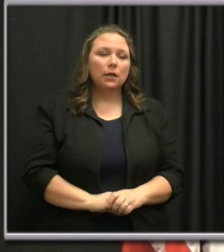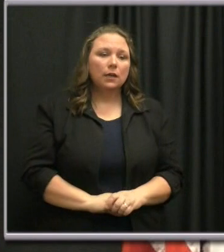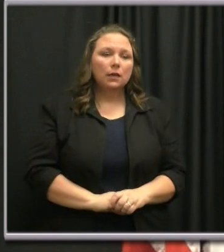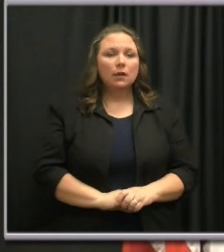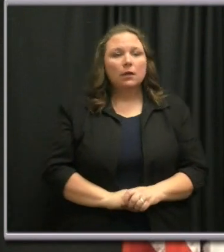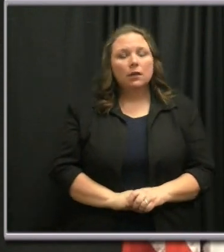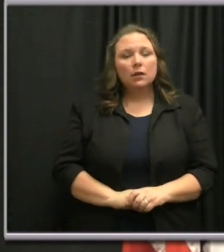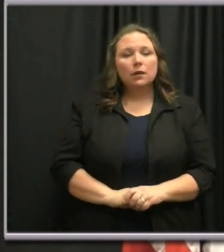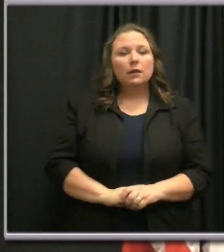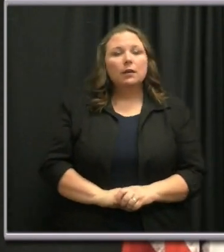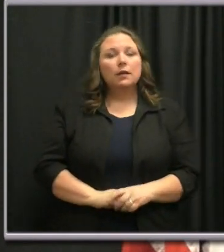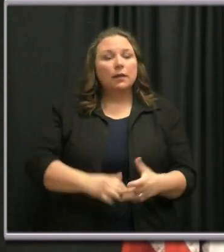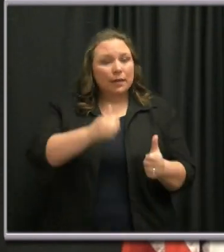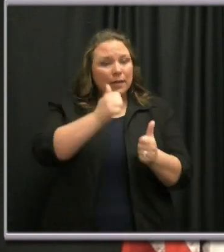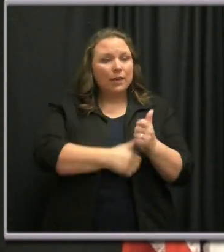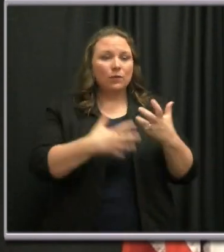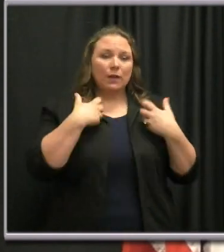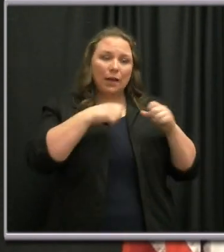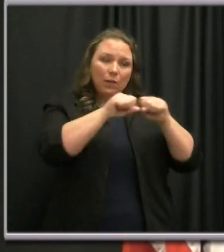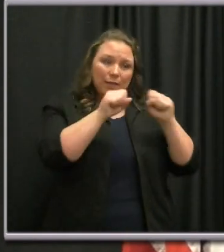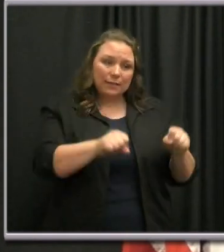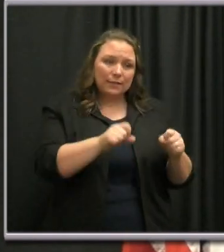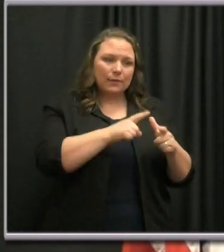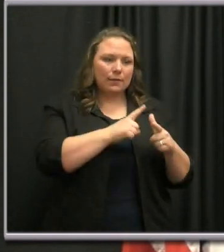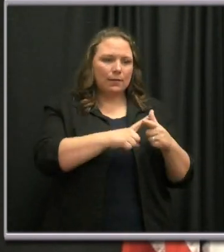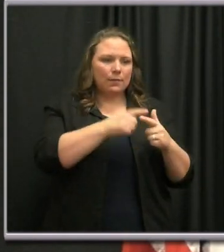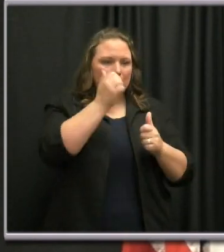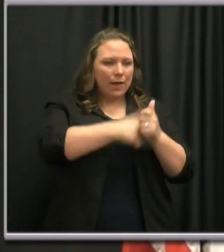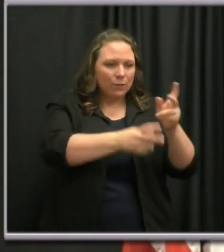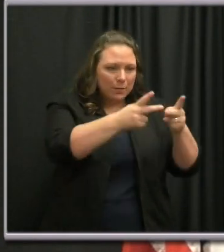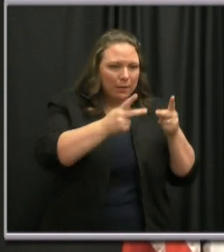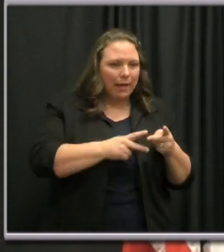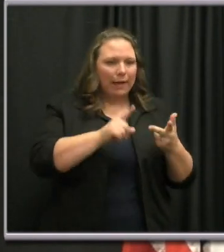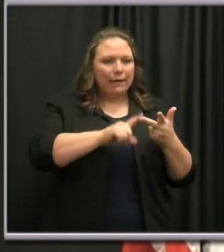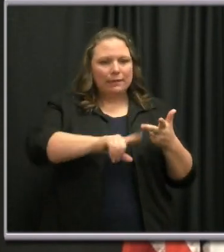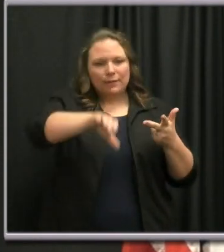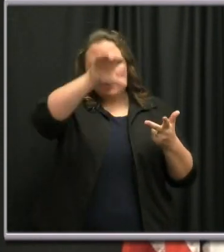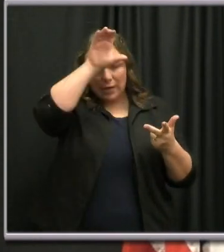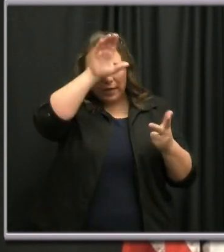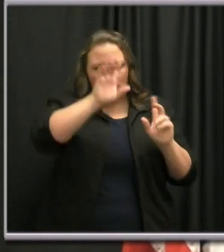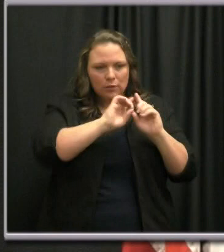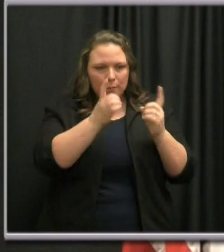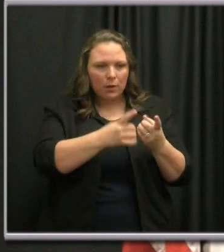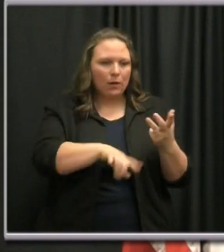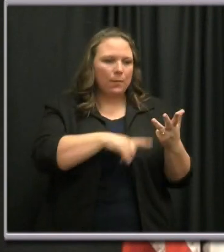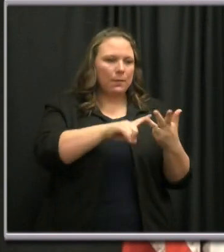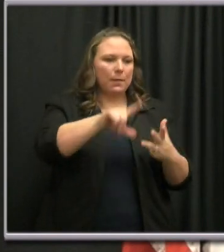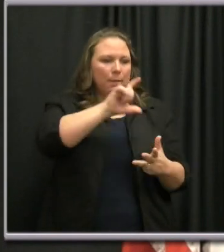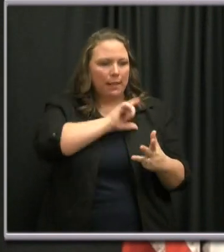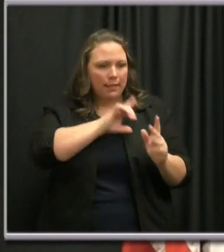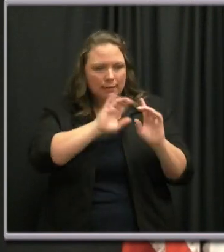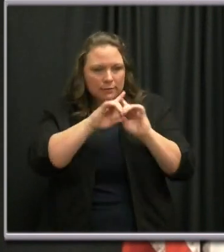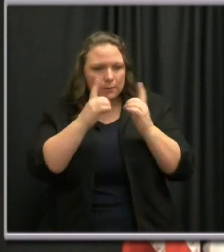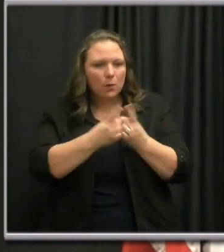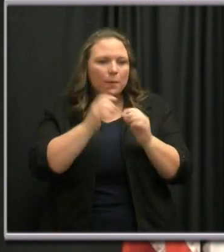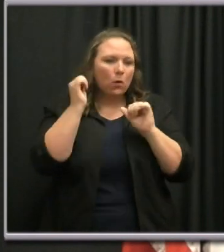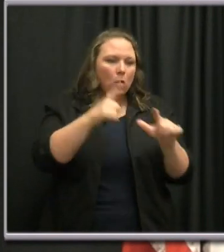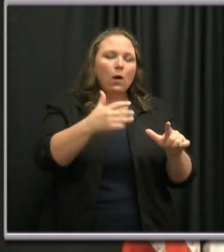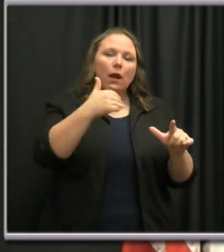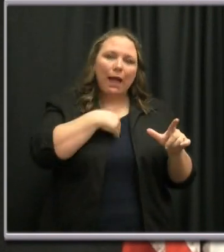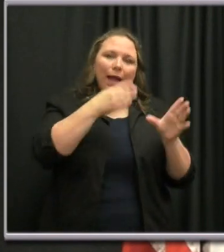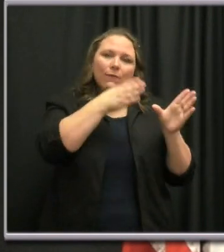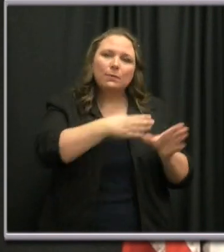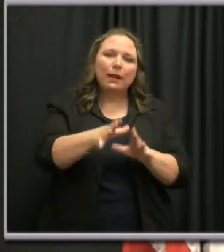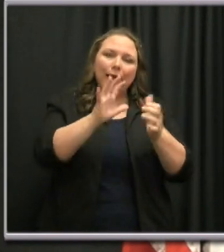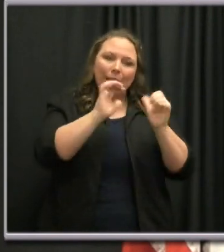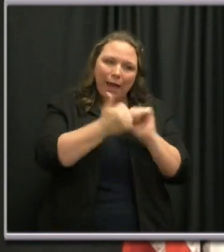Every health system and every place and every fire department and police force has a plan of how